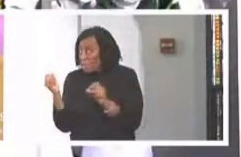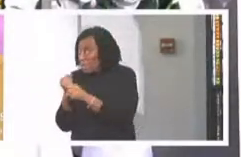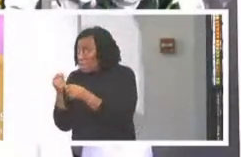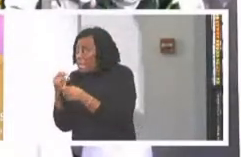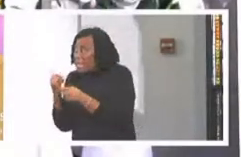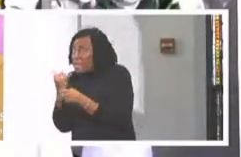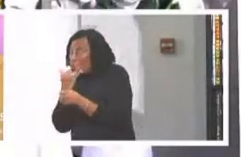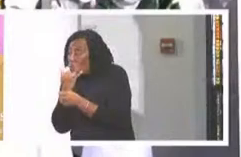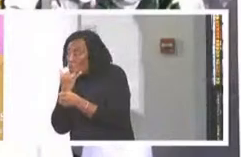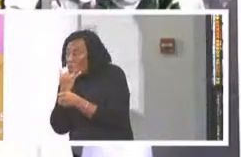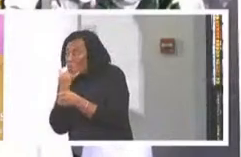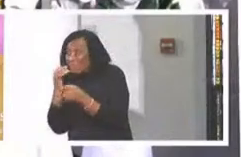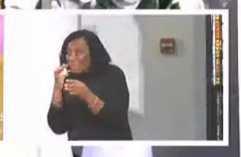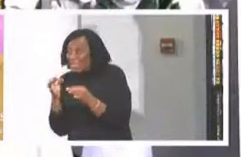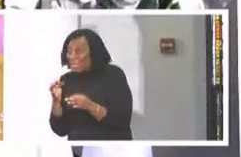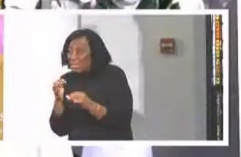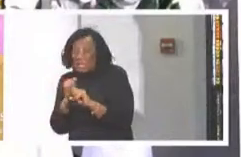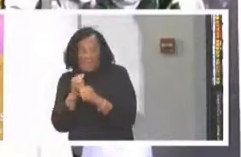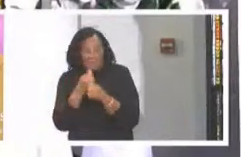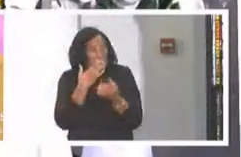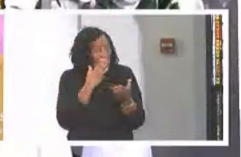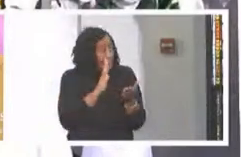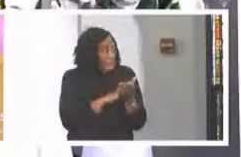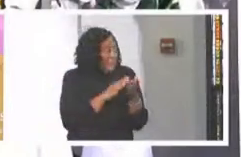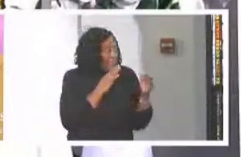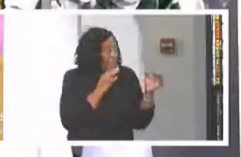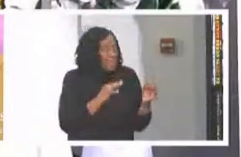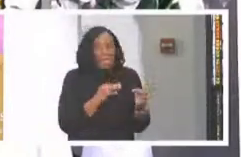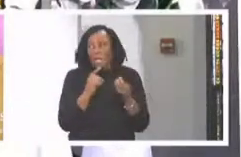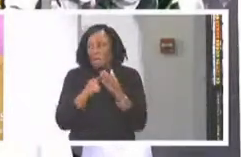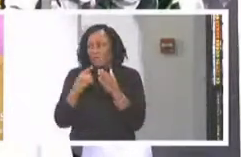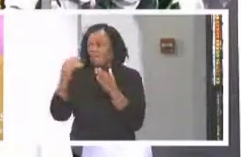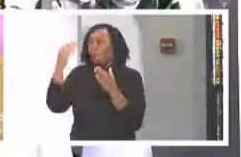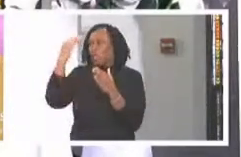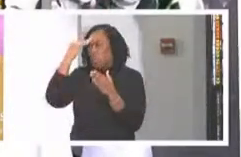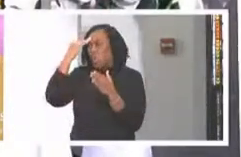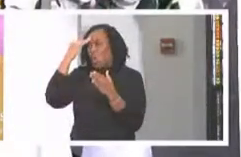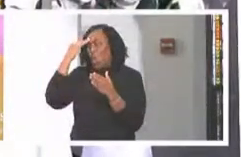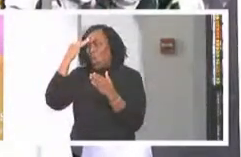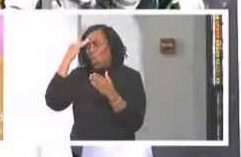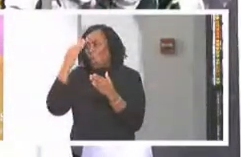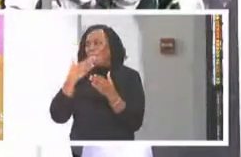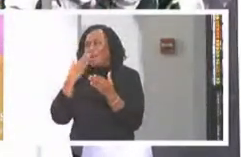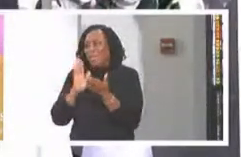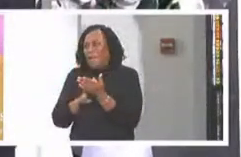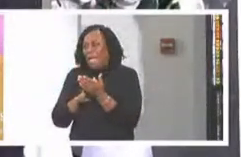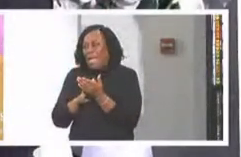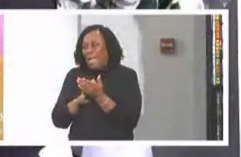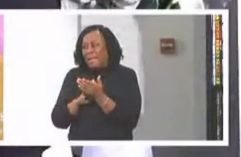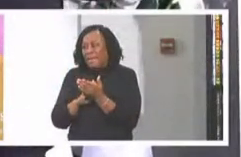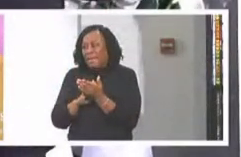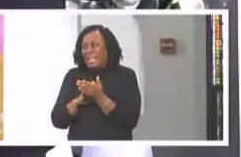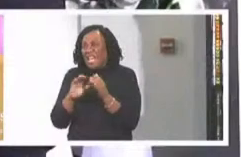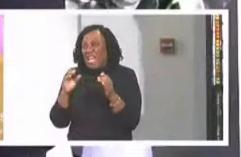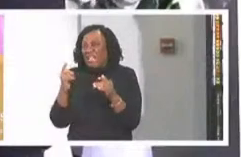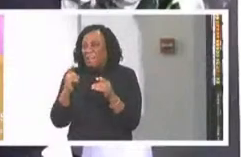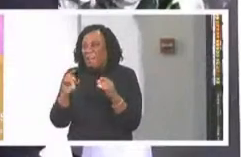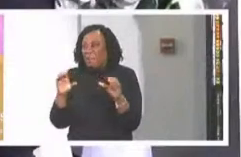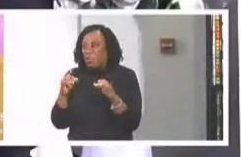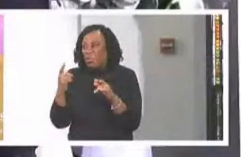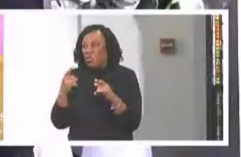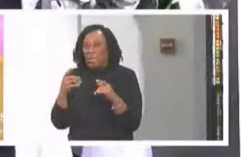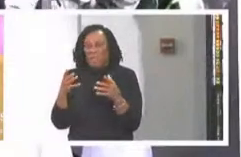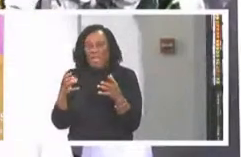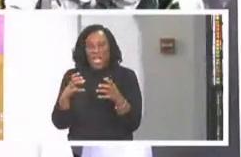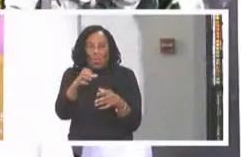make a bad decision? And sometimes you know it's bad the minute you do it, and you want to reach out and grab it back. It